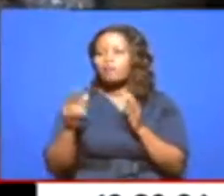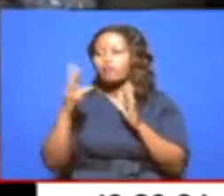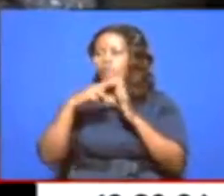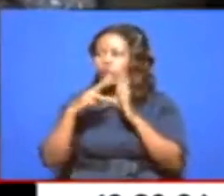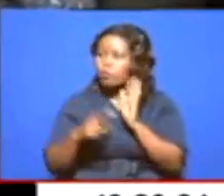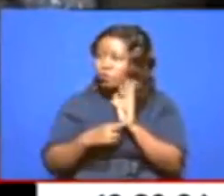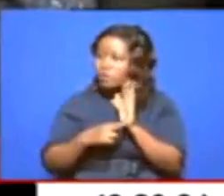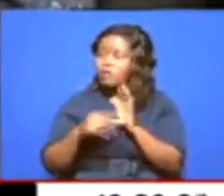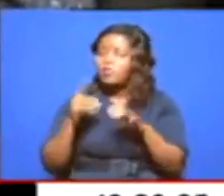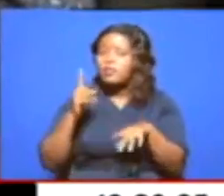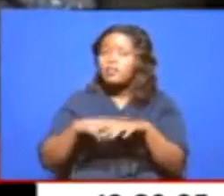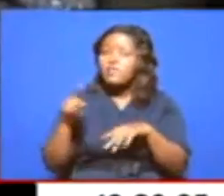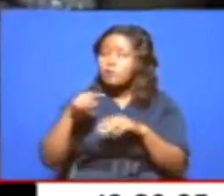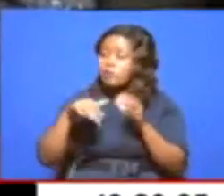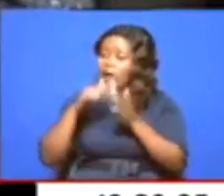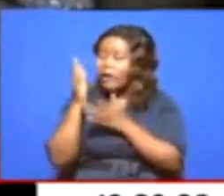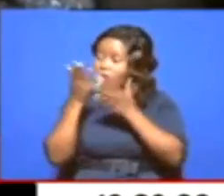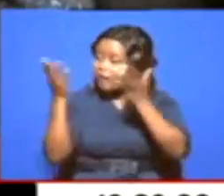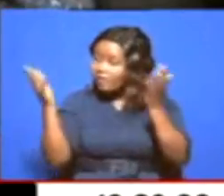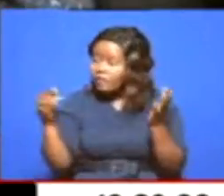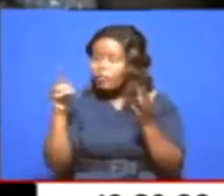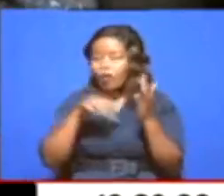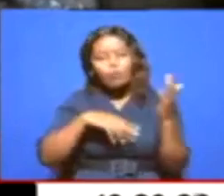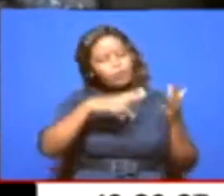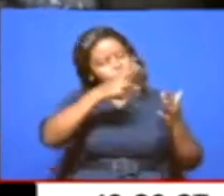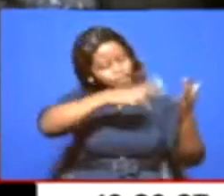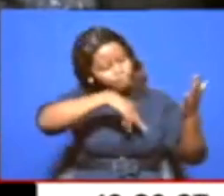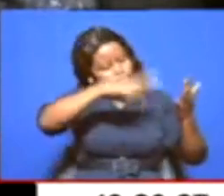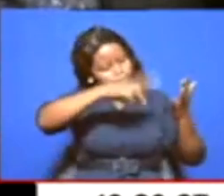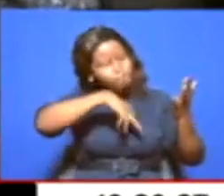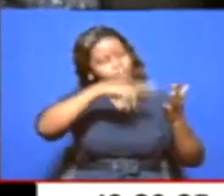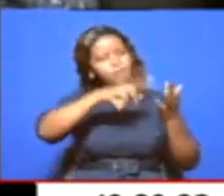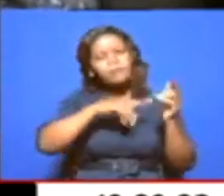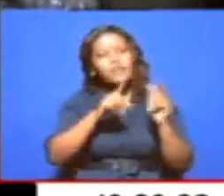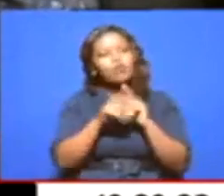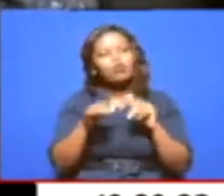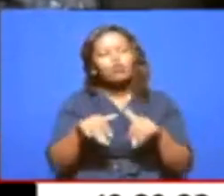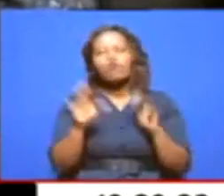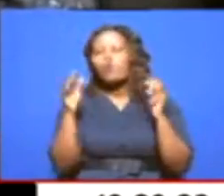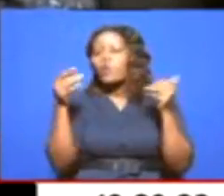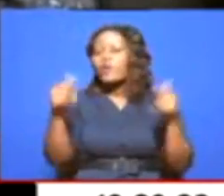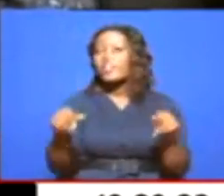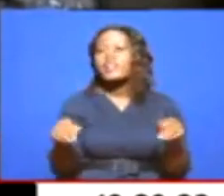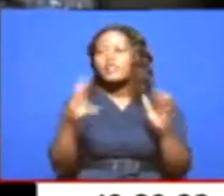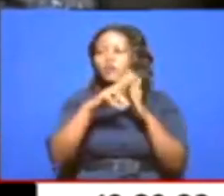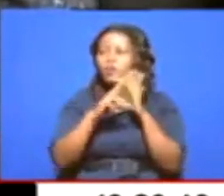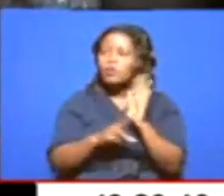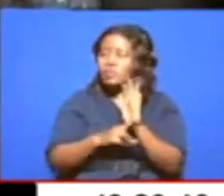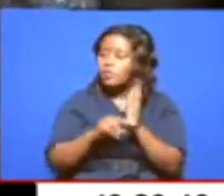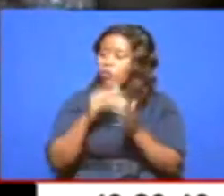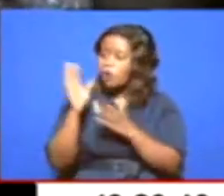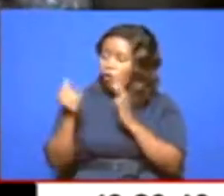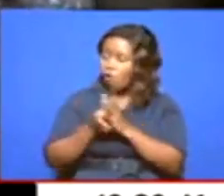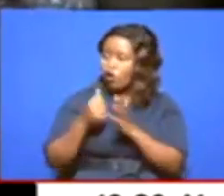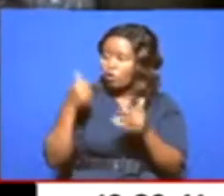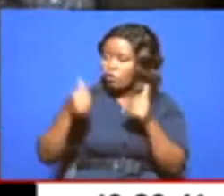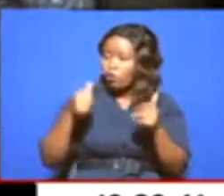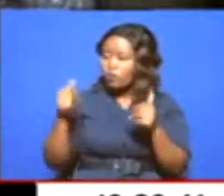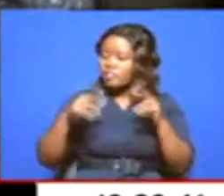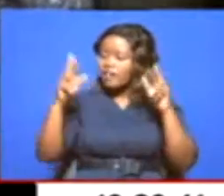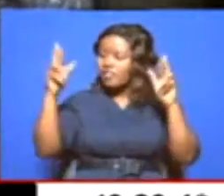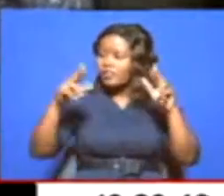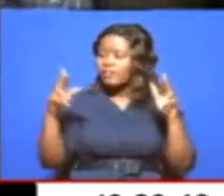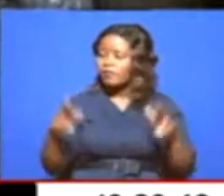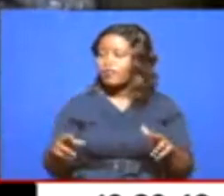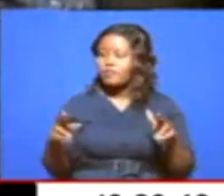we read the book, and we follow those rules and regulations governing that. Anything that is international, an event that is organized by World Athletics,